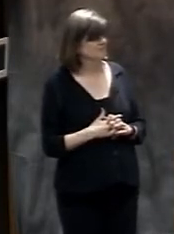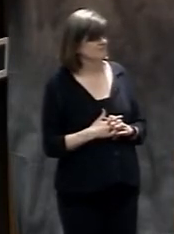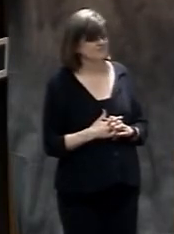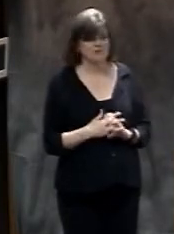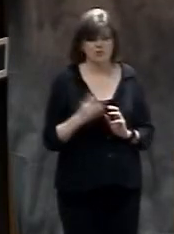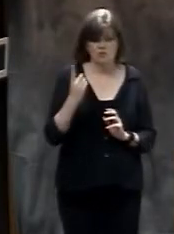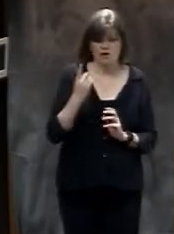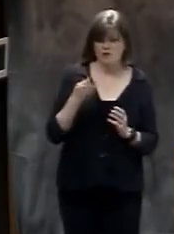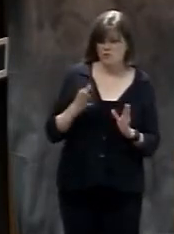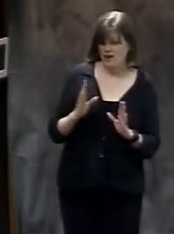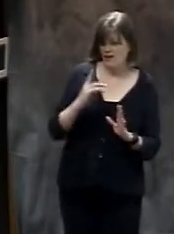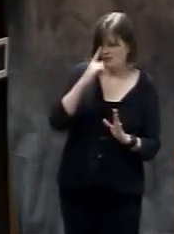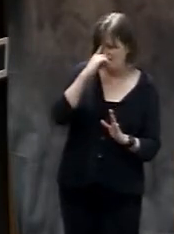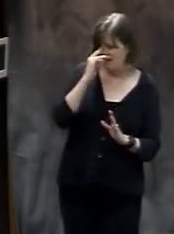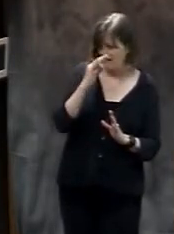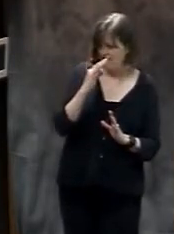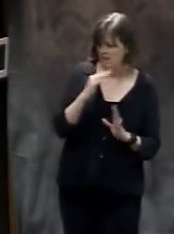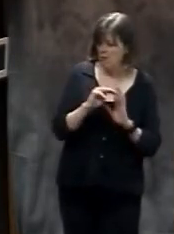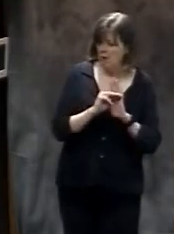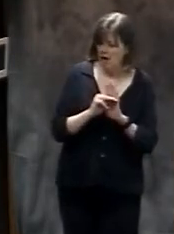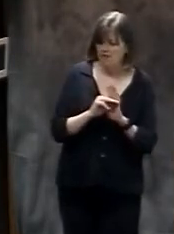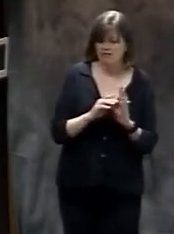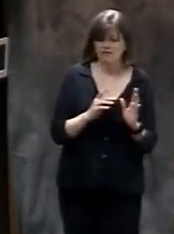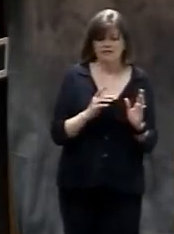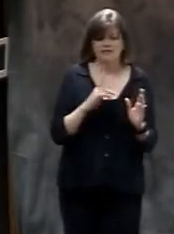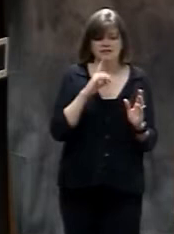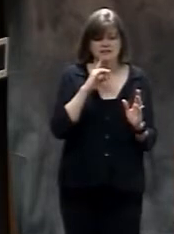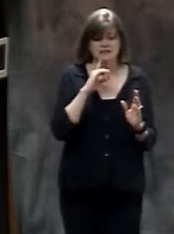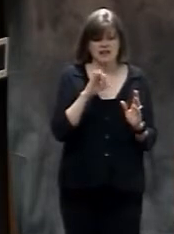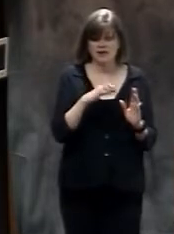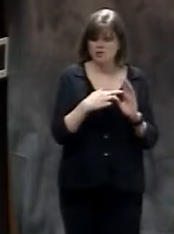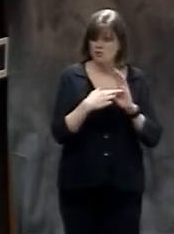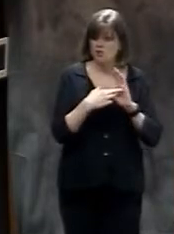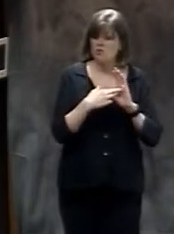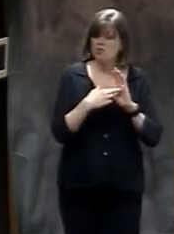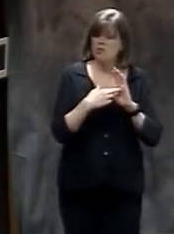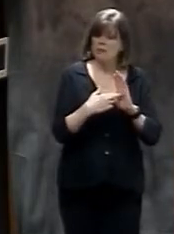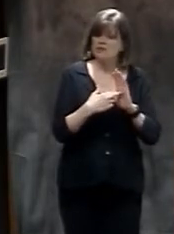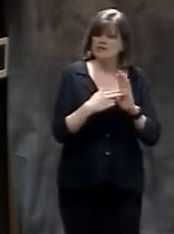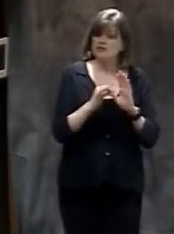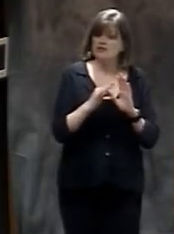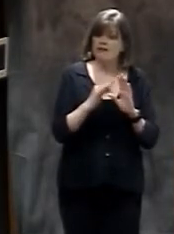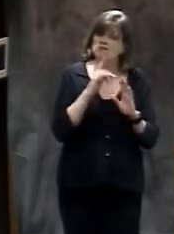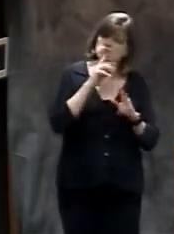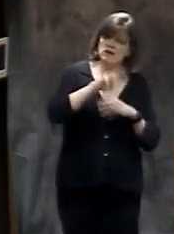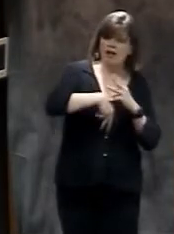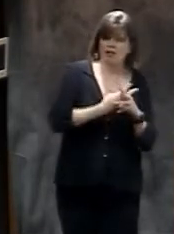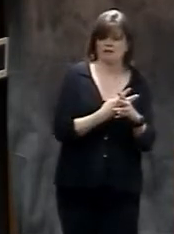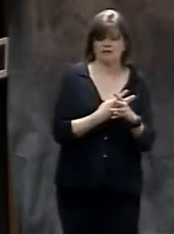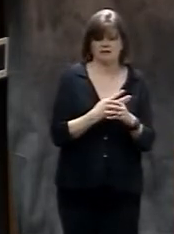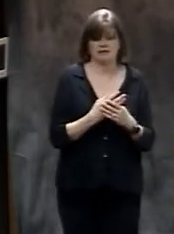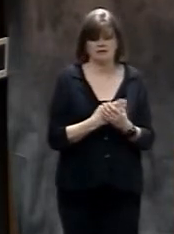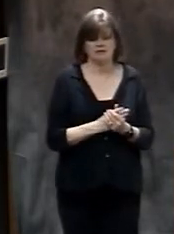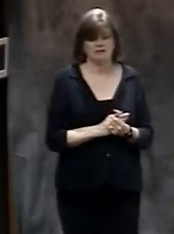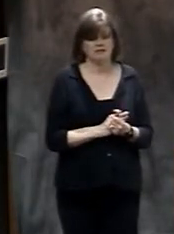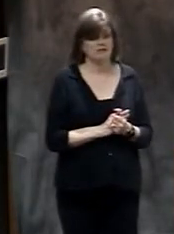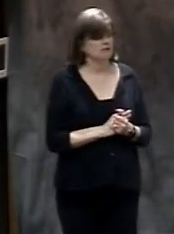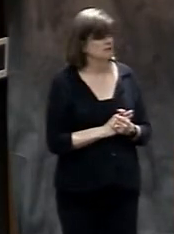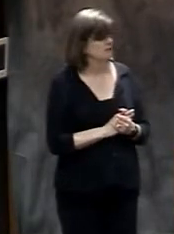One way to think of a model is a representation of reality. And